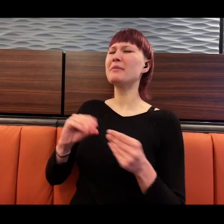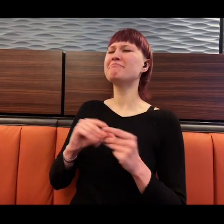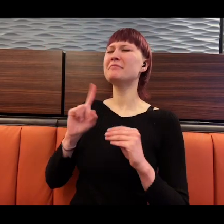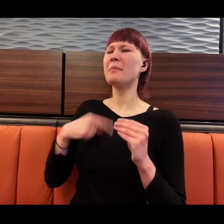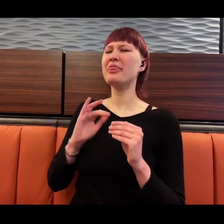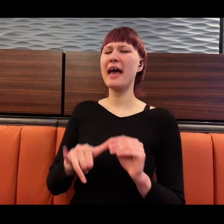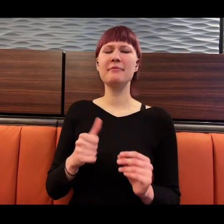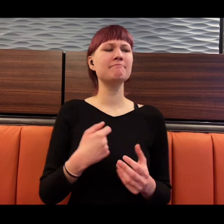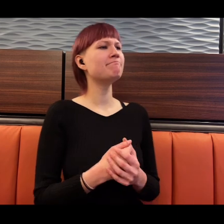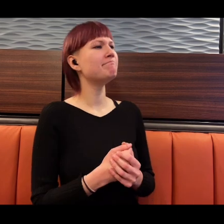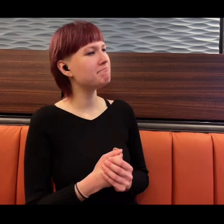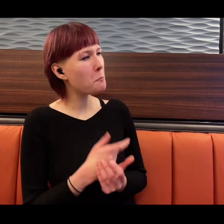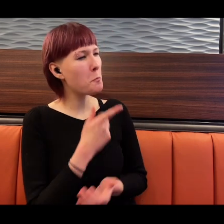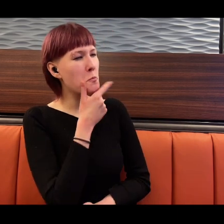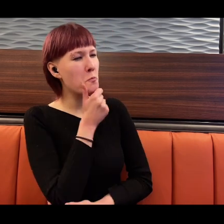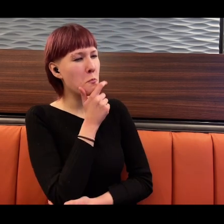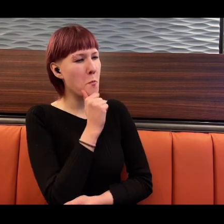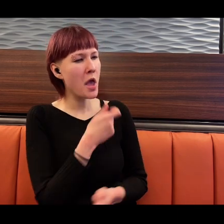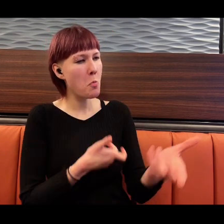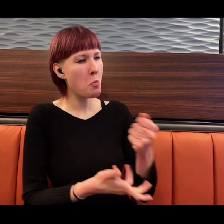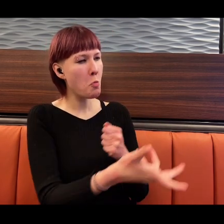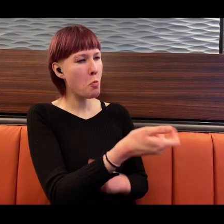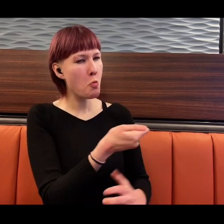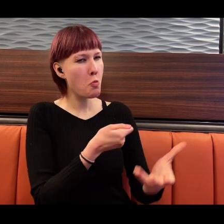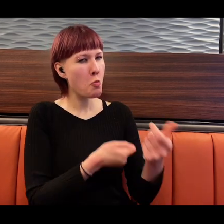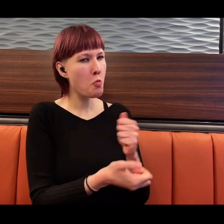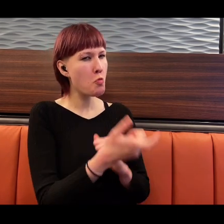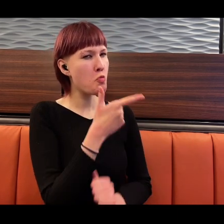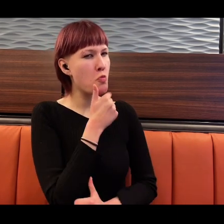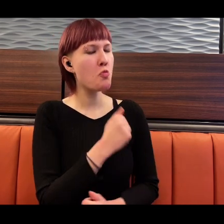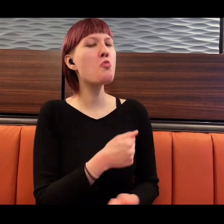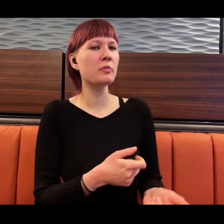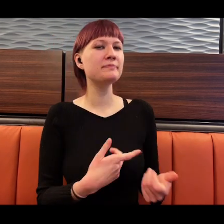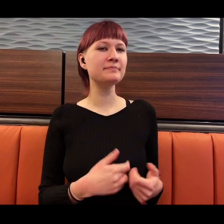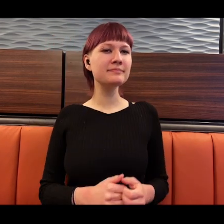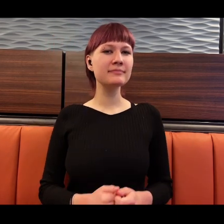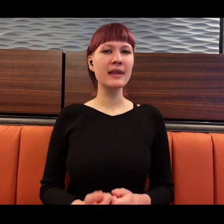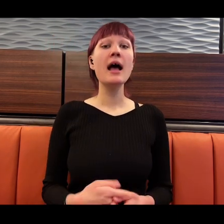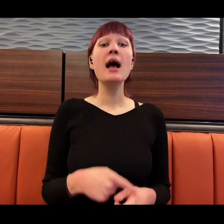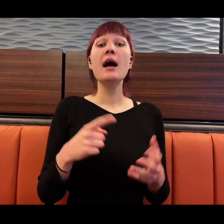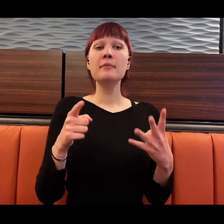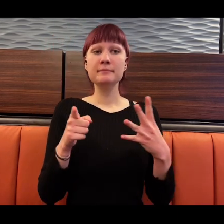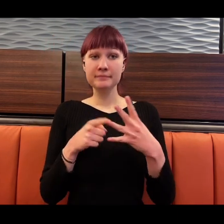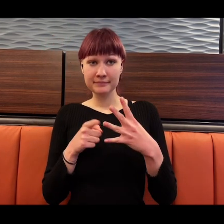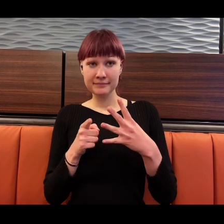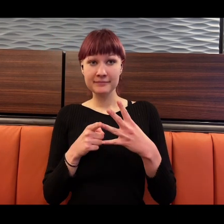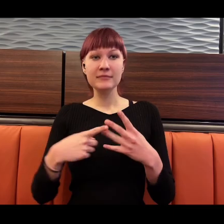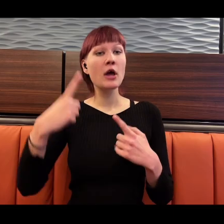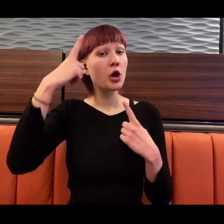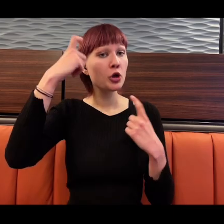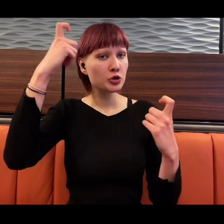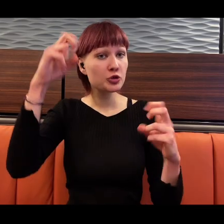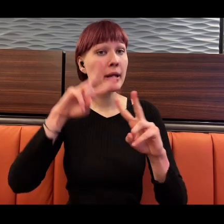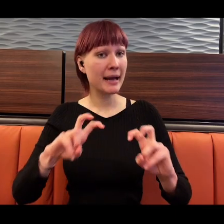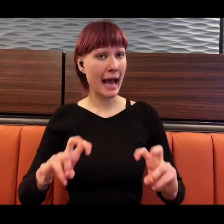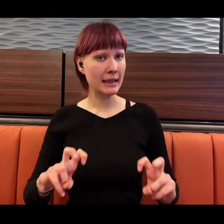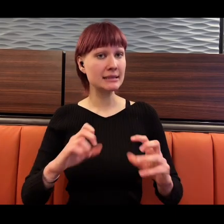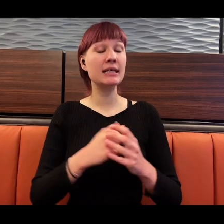dreams, again, as a door to understanding the unconscious. They also think about patterns of